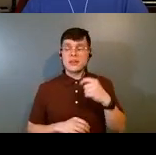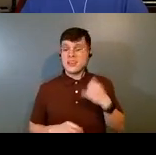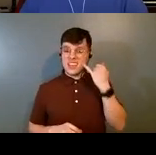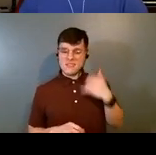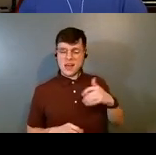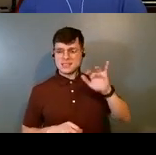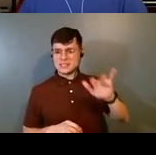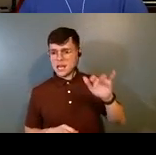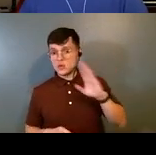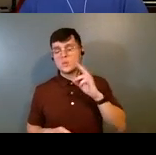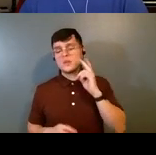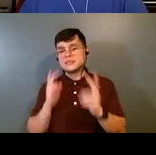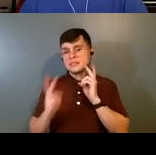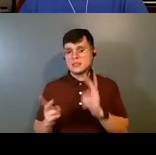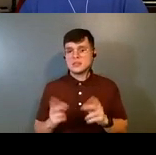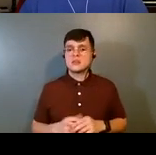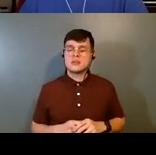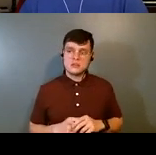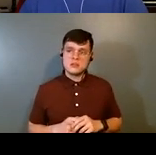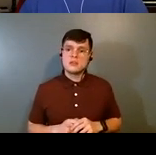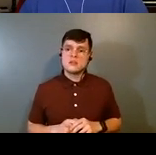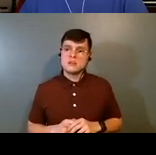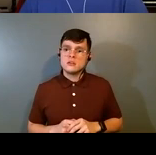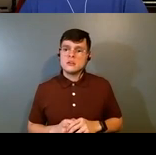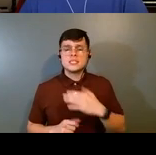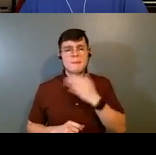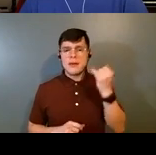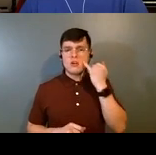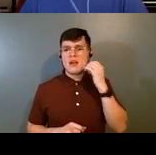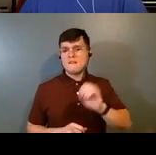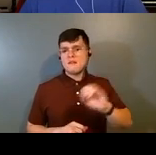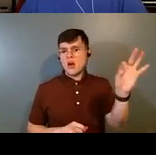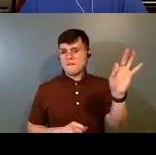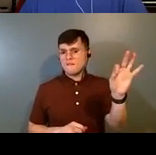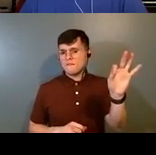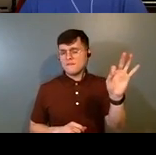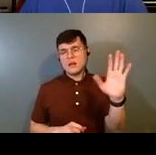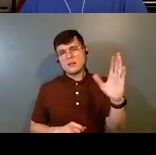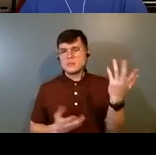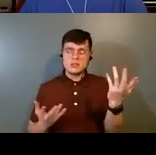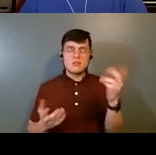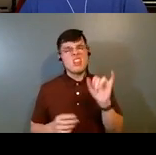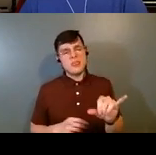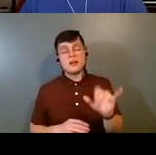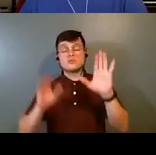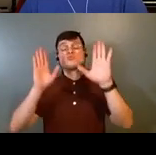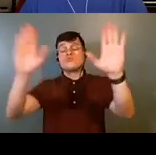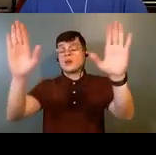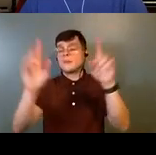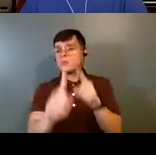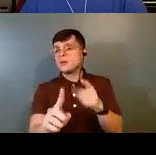it, you'll see it. It's easier with a screen reader off than that. Sorry. I mean, but that's a great point. Thank